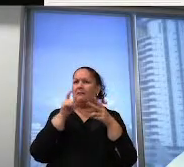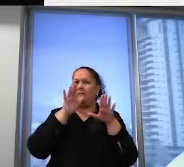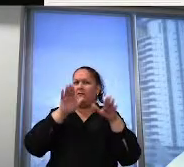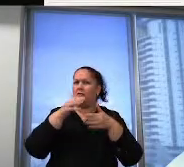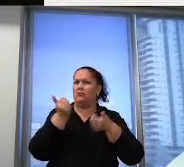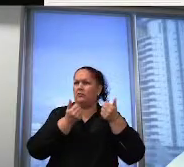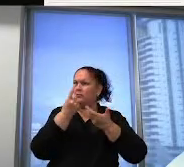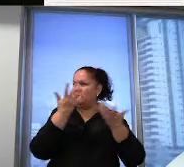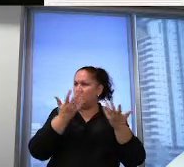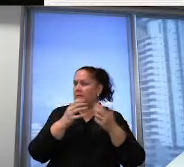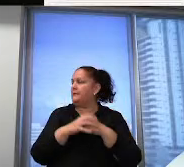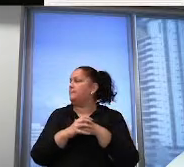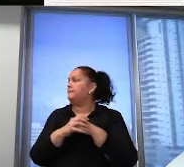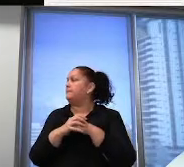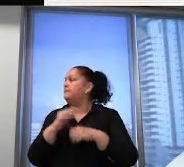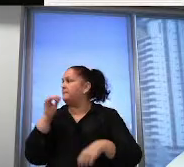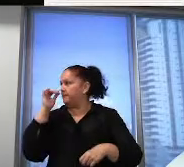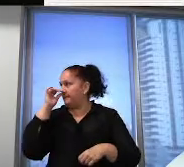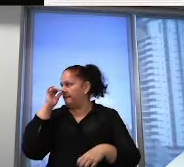really supposed to be focused on?